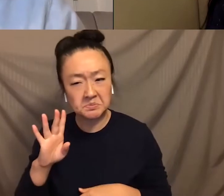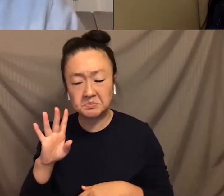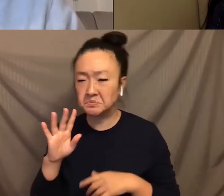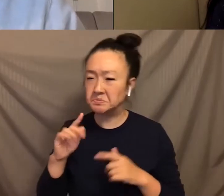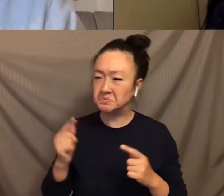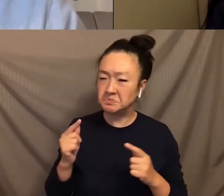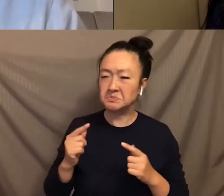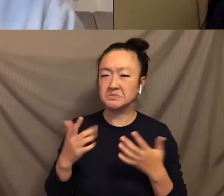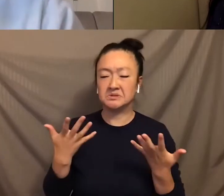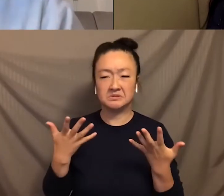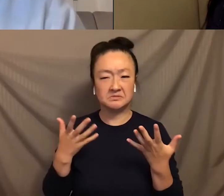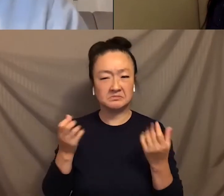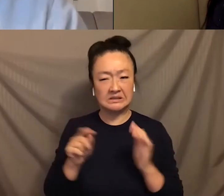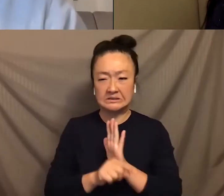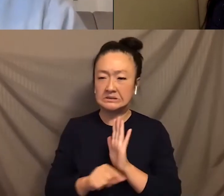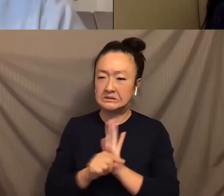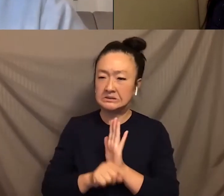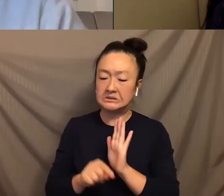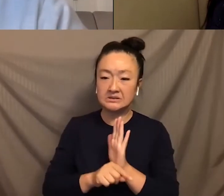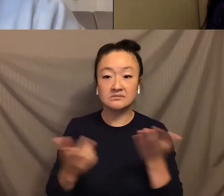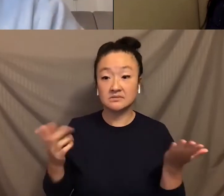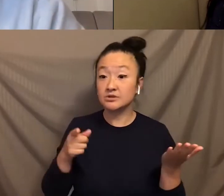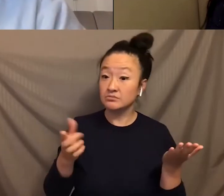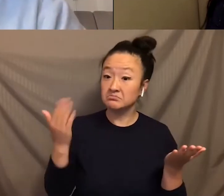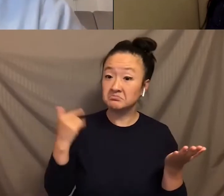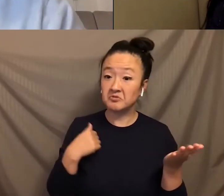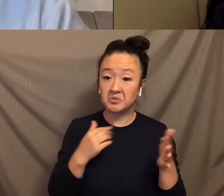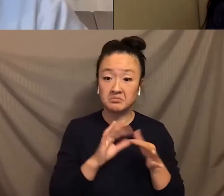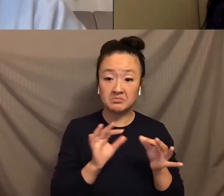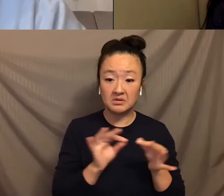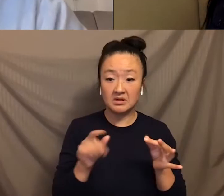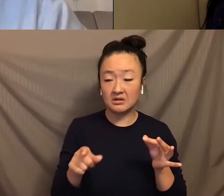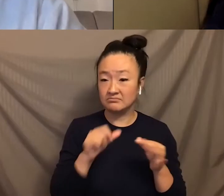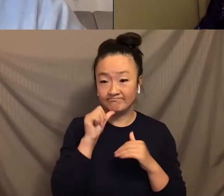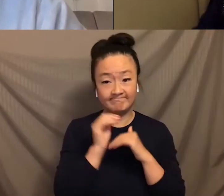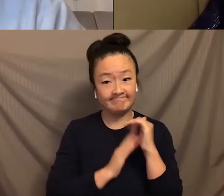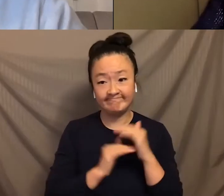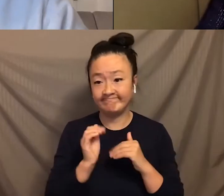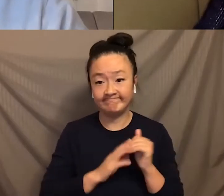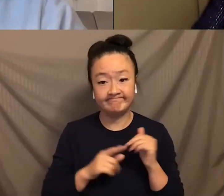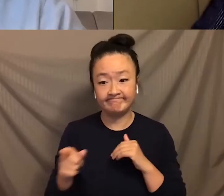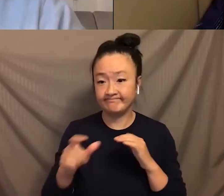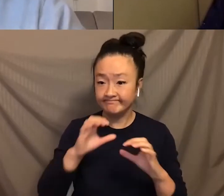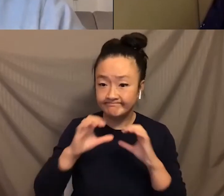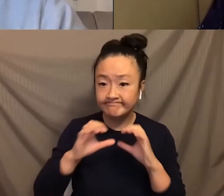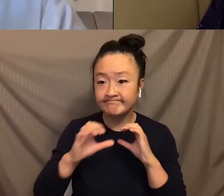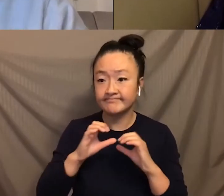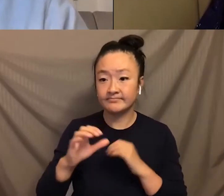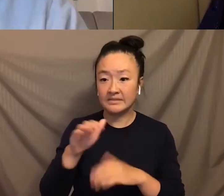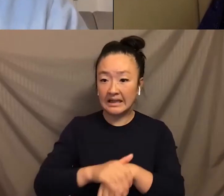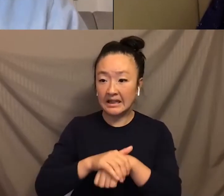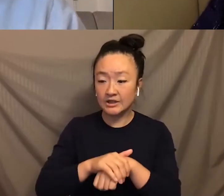narrative perspective, because she was, as I said earlier, quite uncomfortable with communicating in English, whether